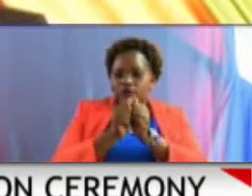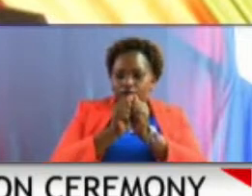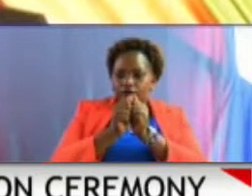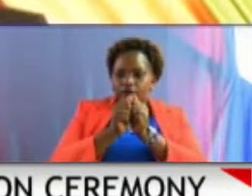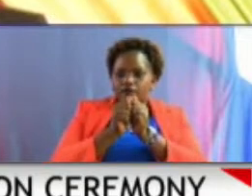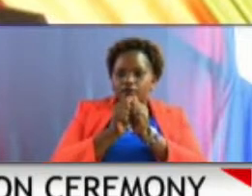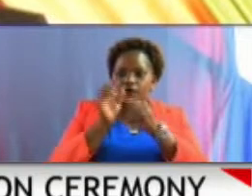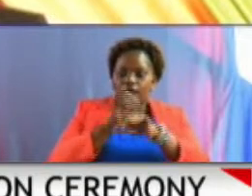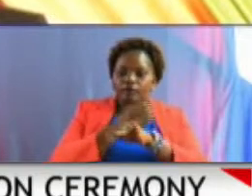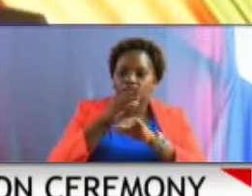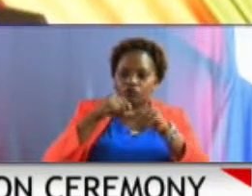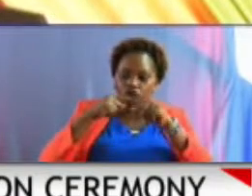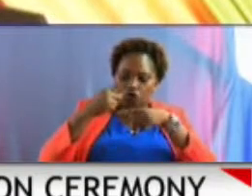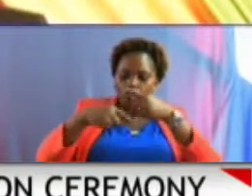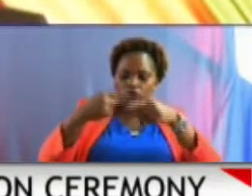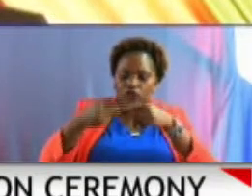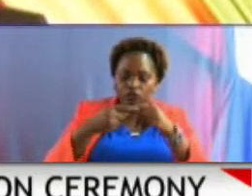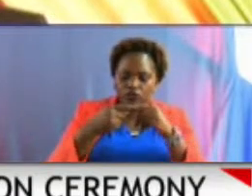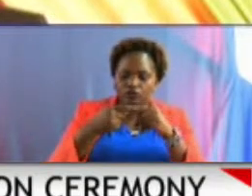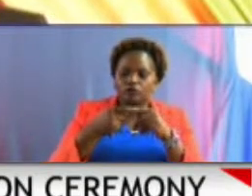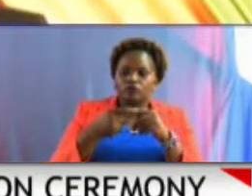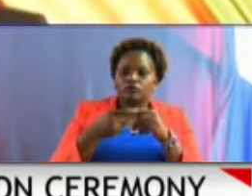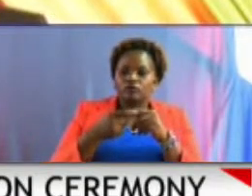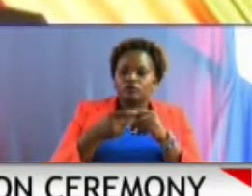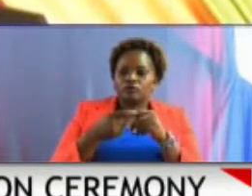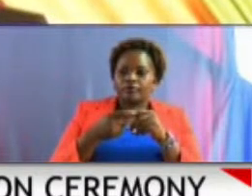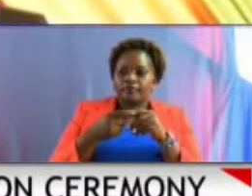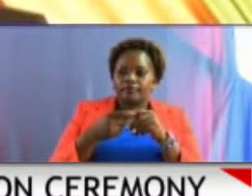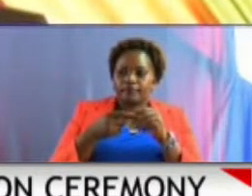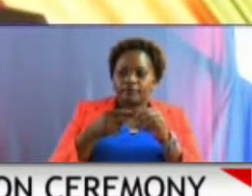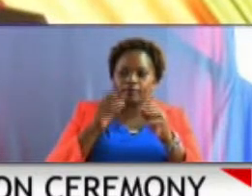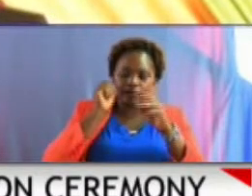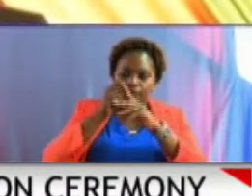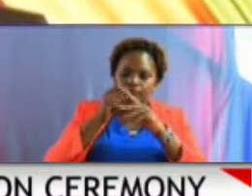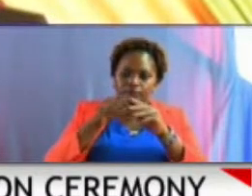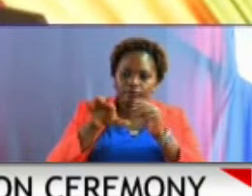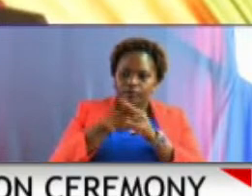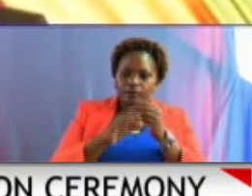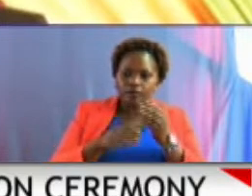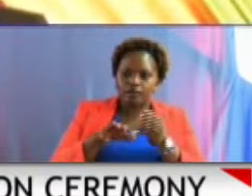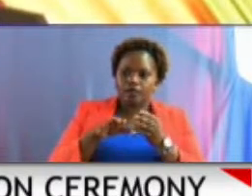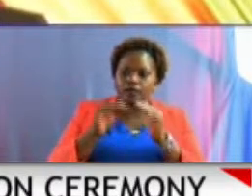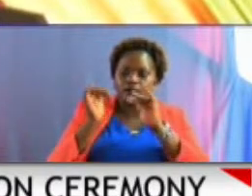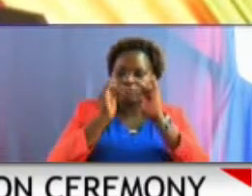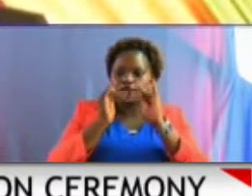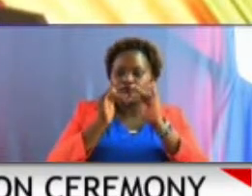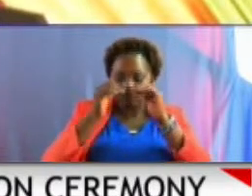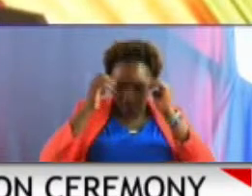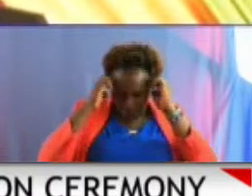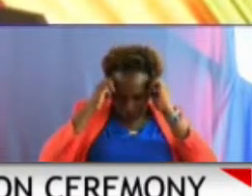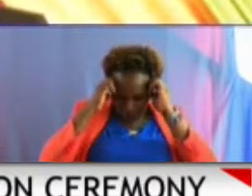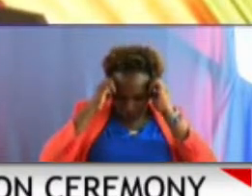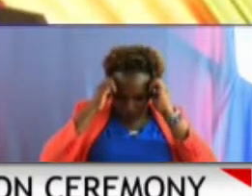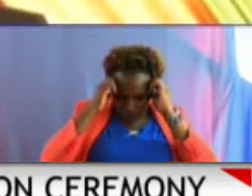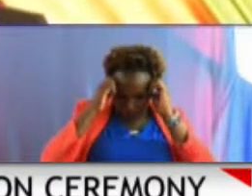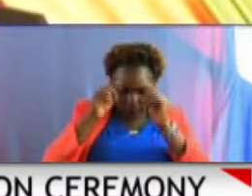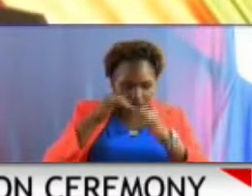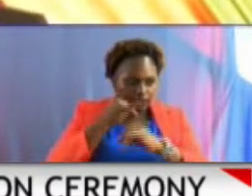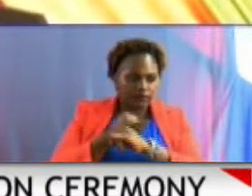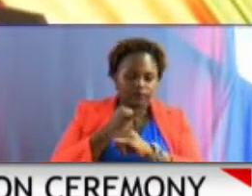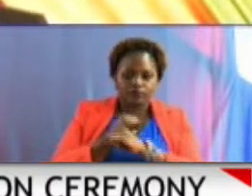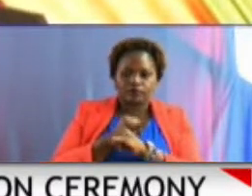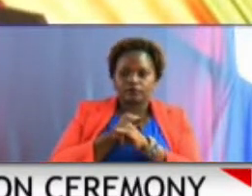an ongoing process. Universities must aim at creating an enabling environment for e-learning to take root in the